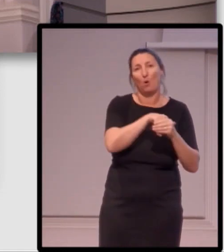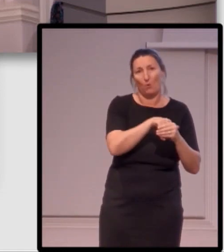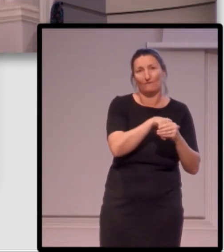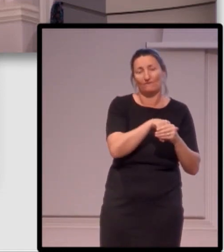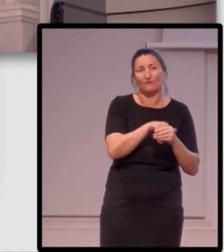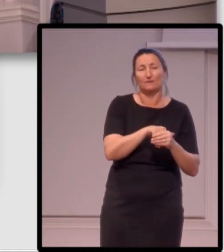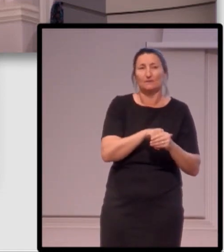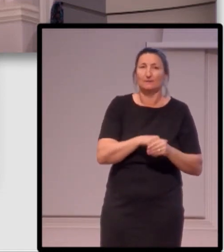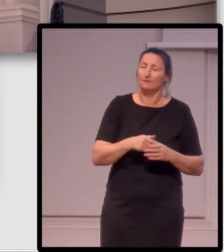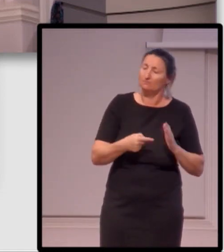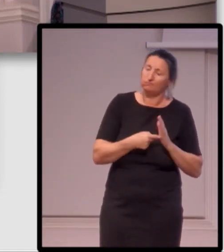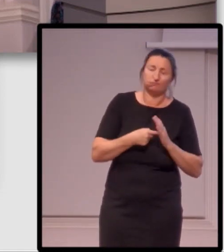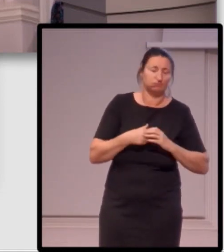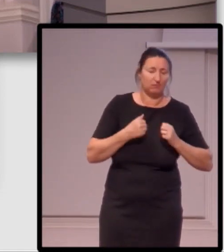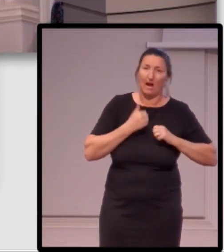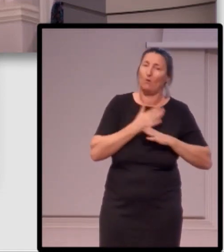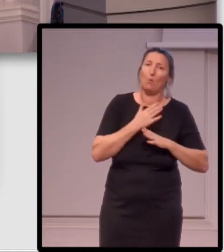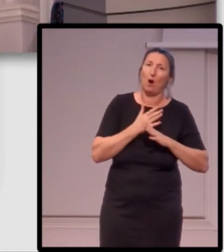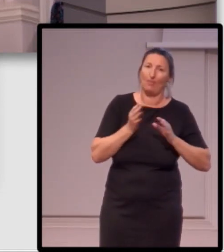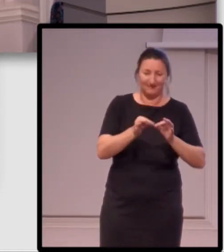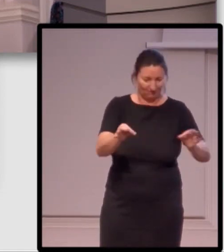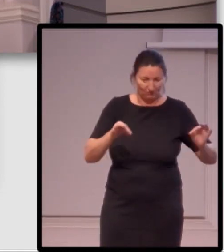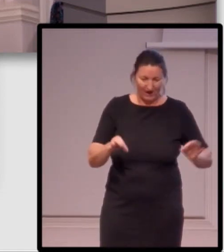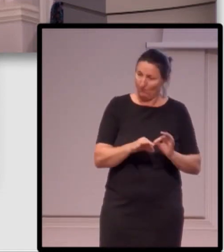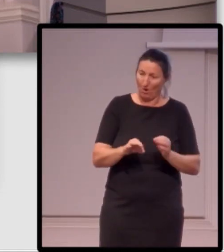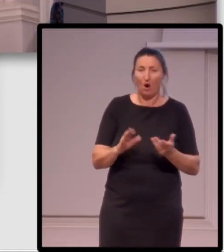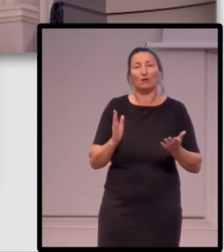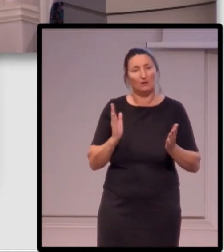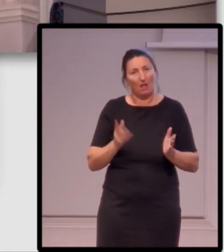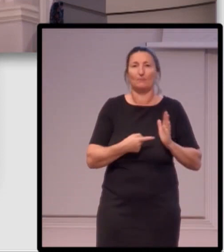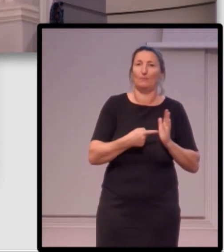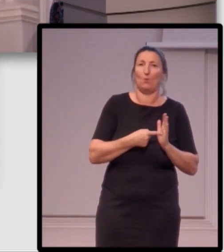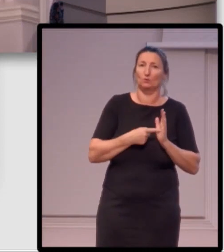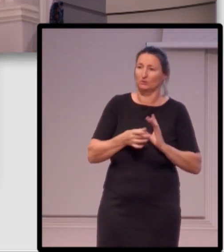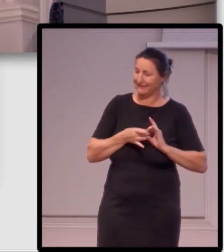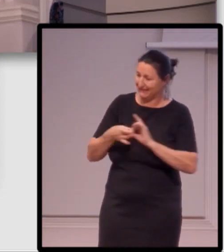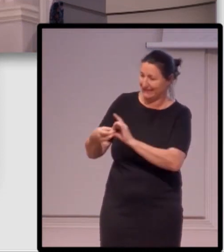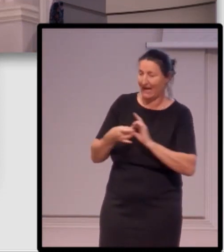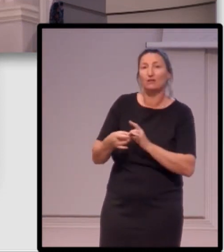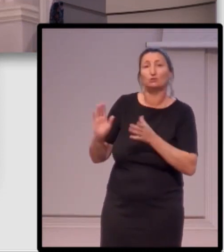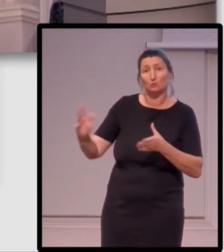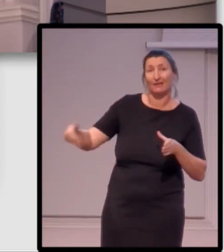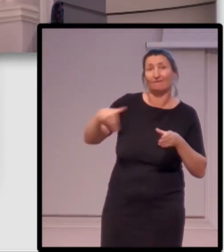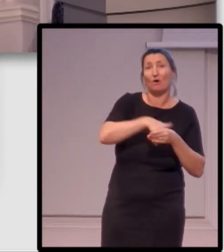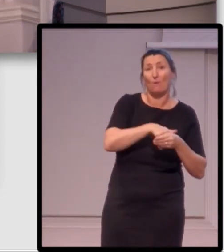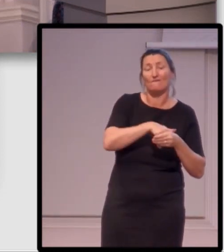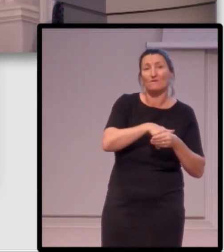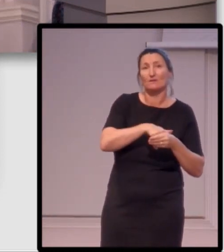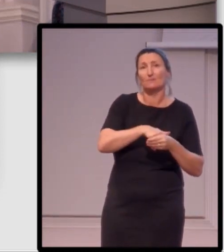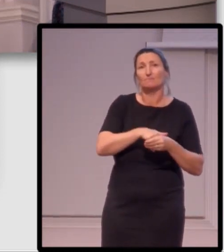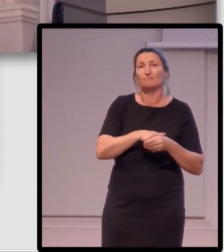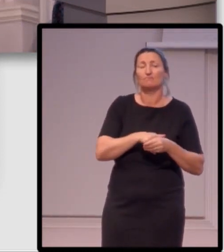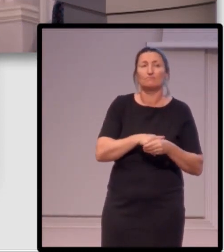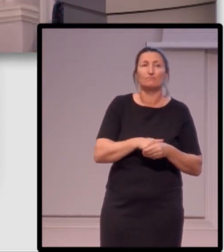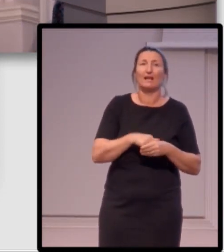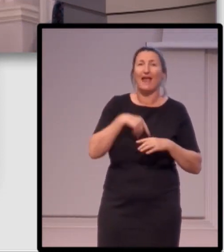at the college, this is really the framework of everything that kind of like bases the way that we then engage. And we spoke to our children and young people, and we do